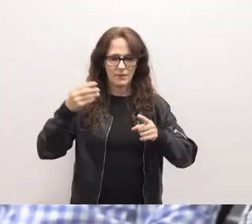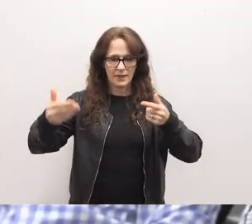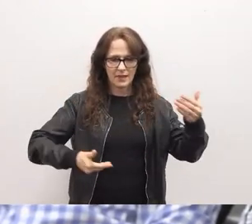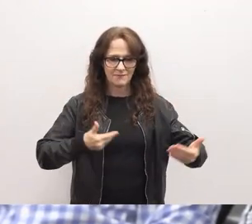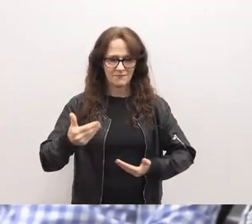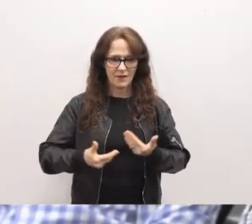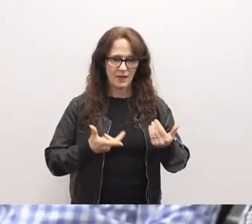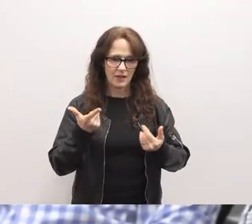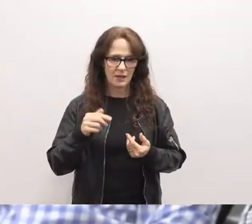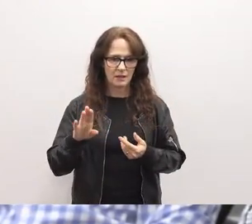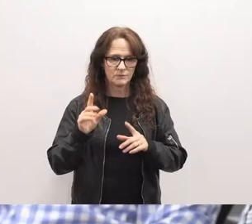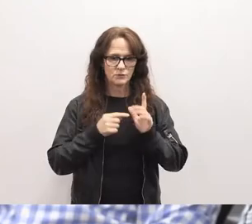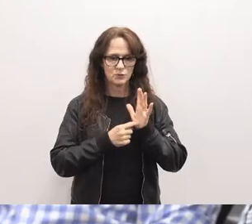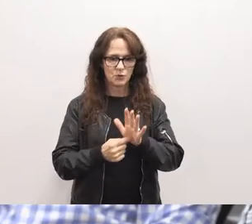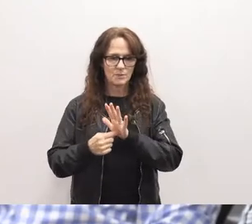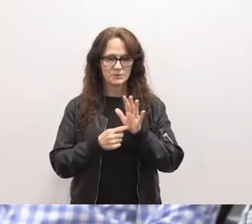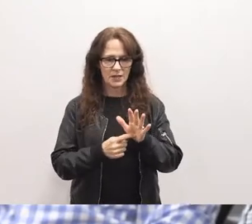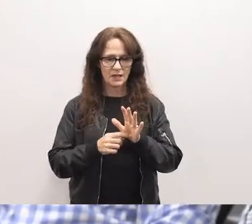to represent their culture.